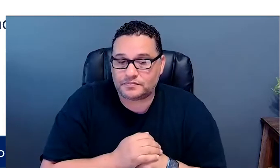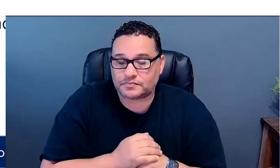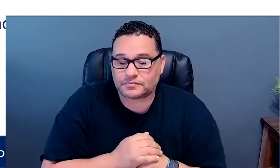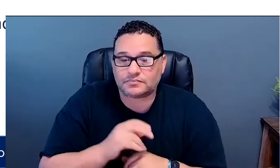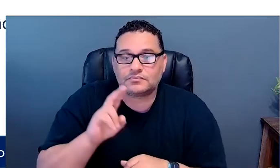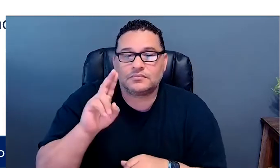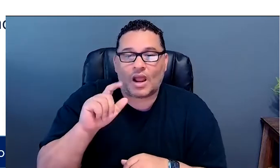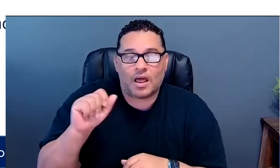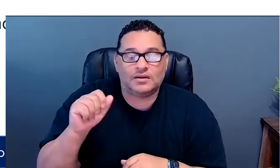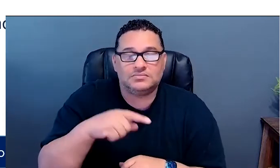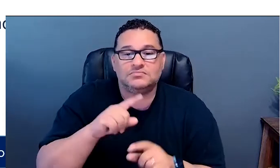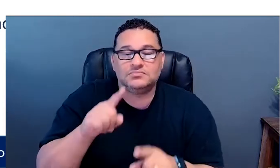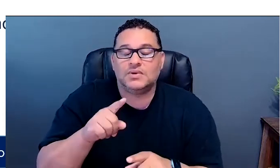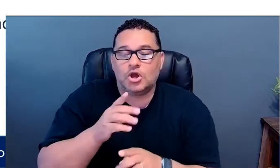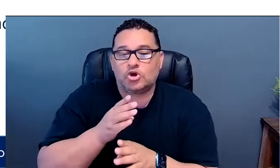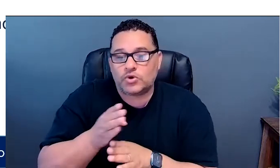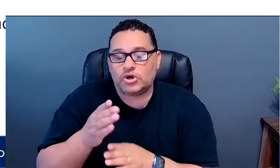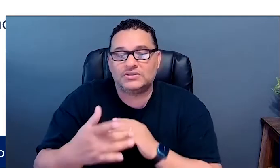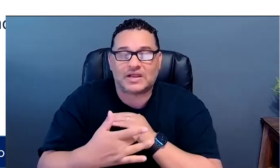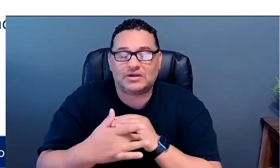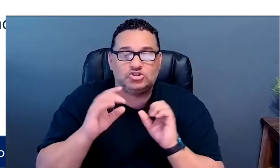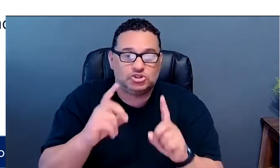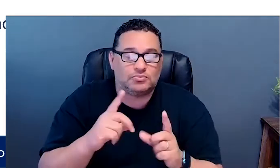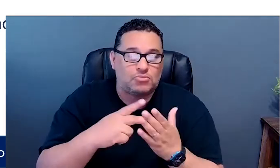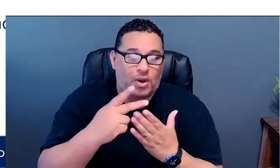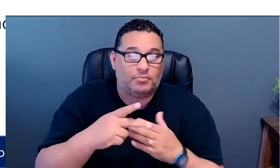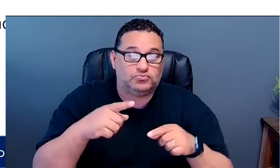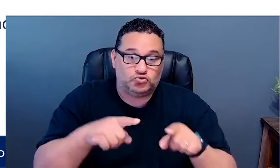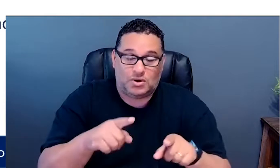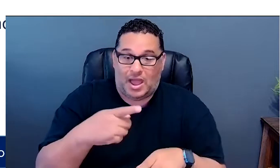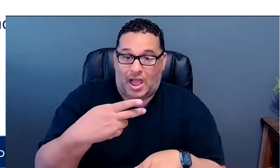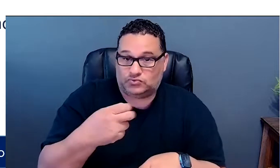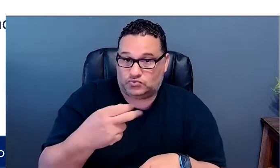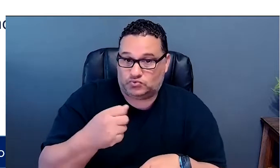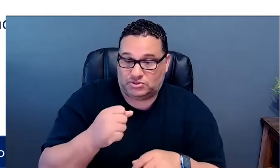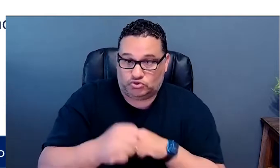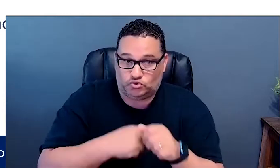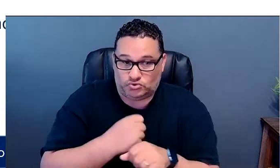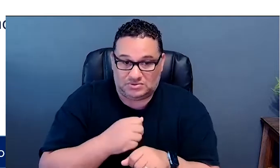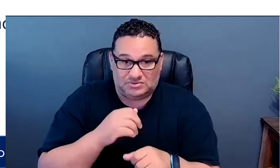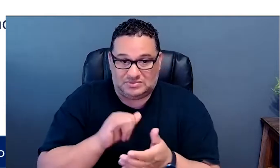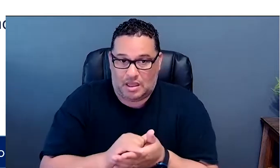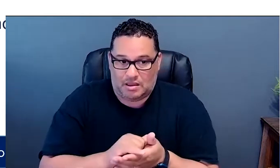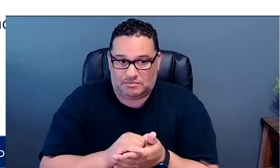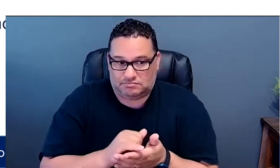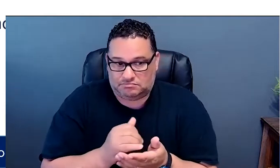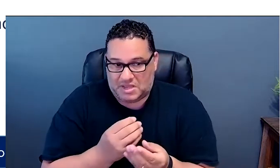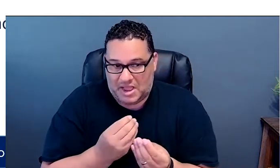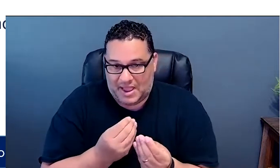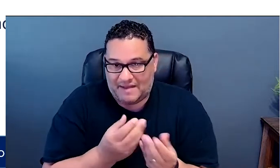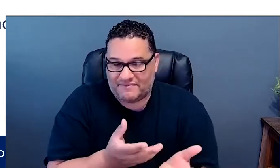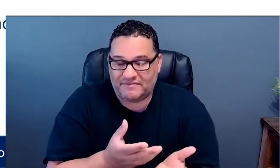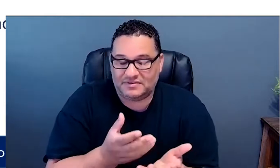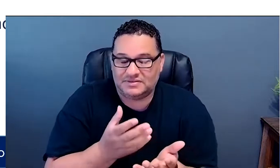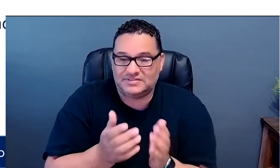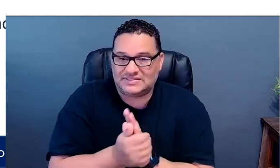a career and technical education program during their high school years that gave them the skills and training that they